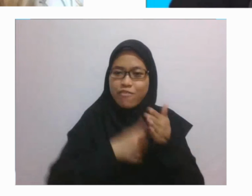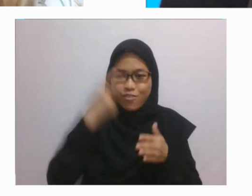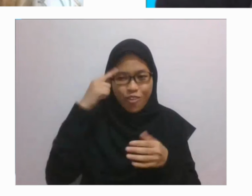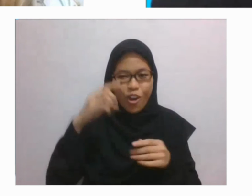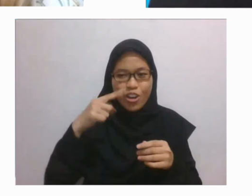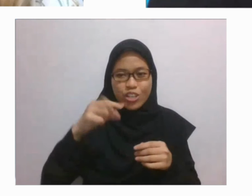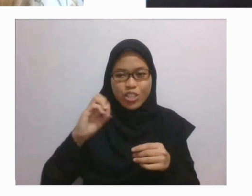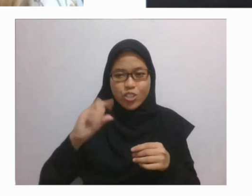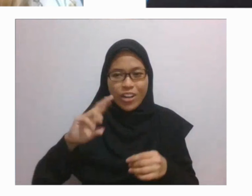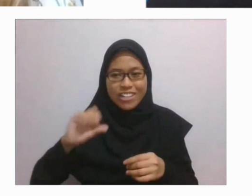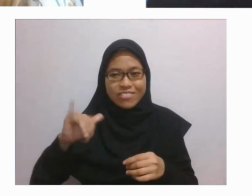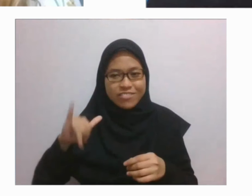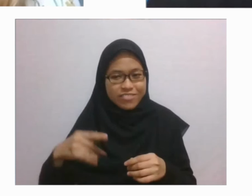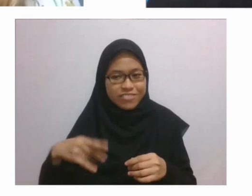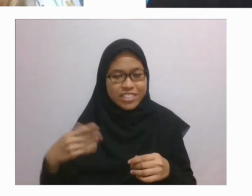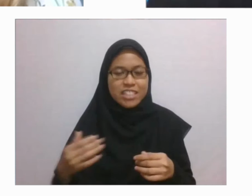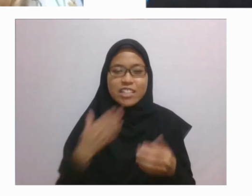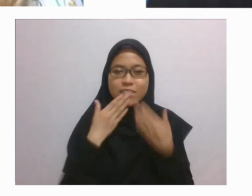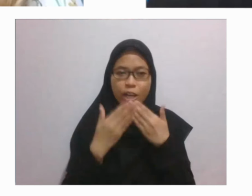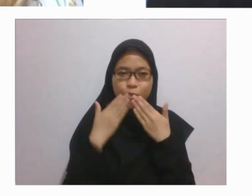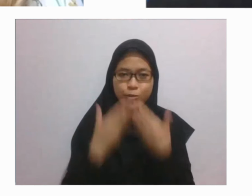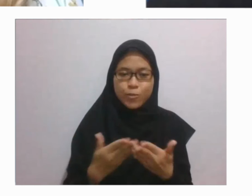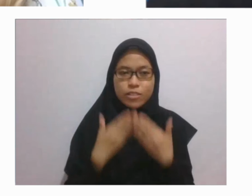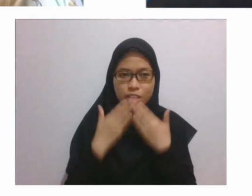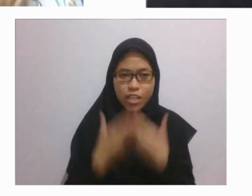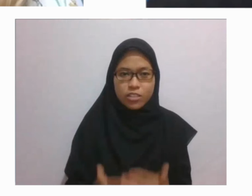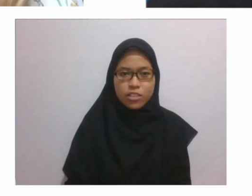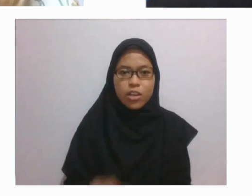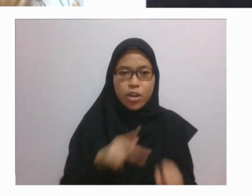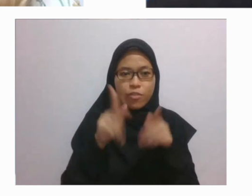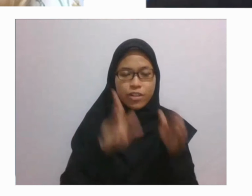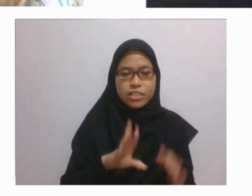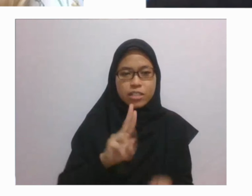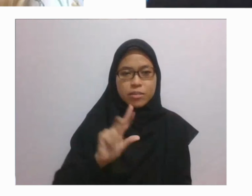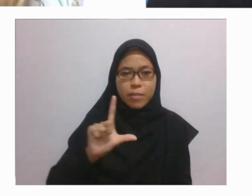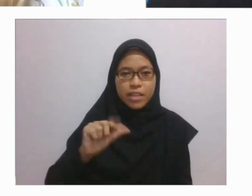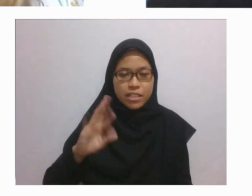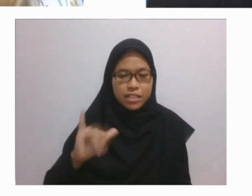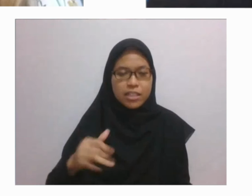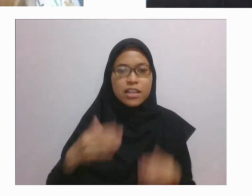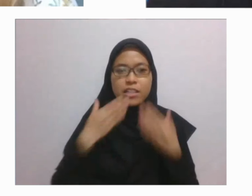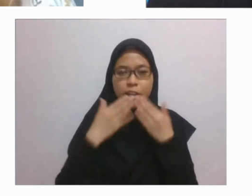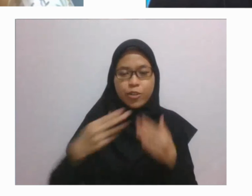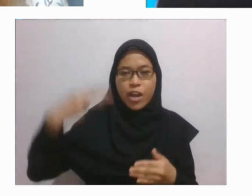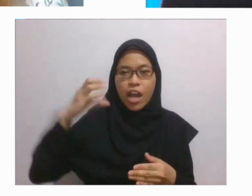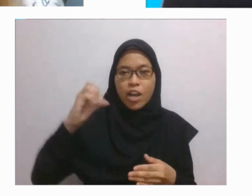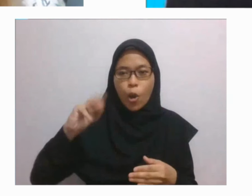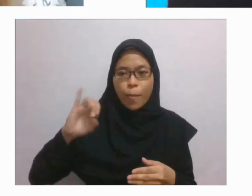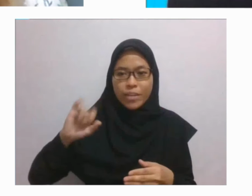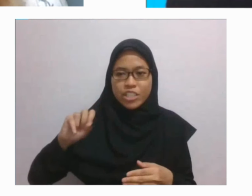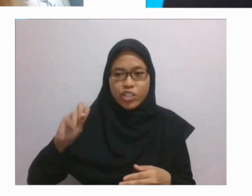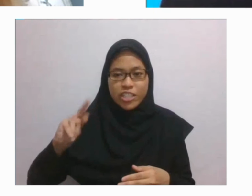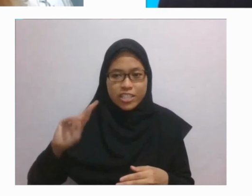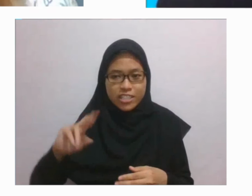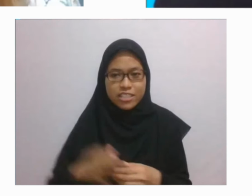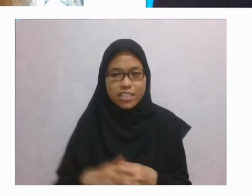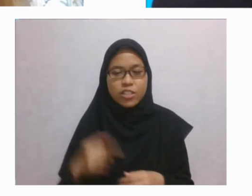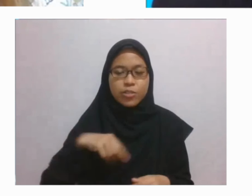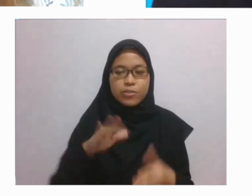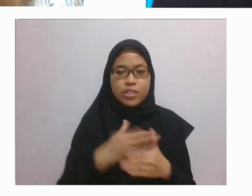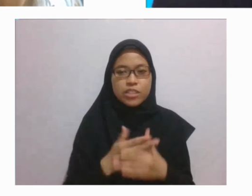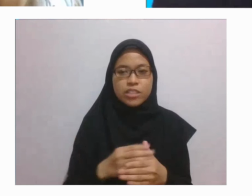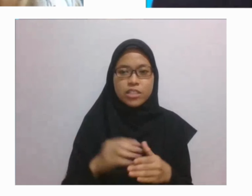much. Thank you, Professor Buckley, and thank you, High Commissioner. We will share